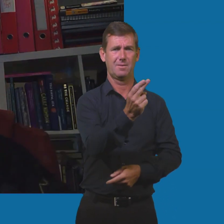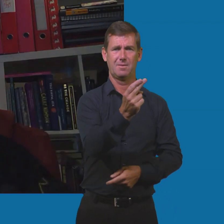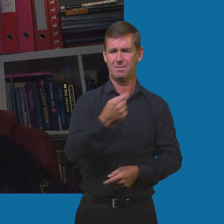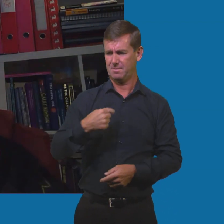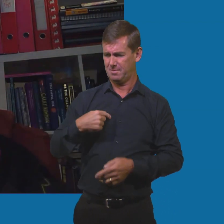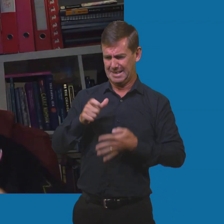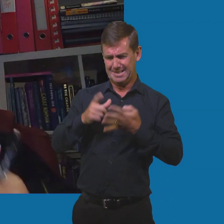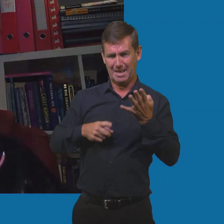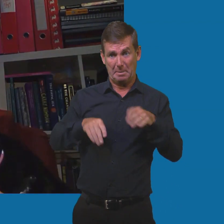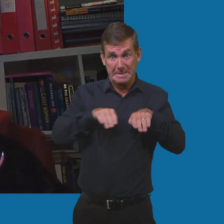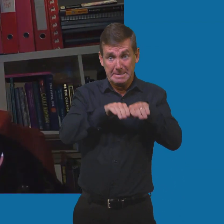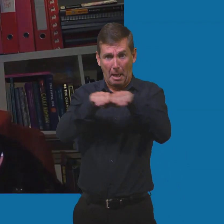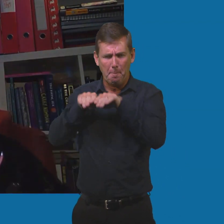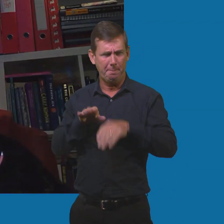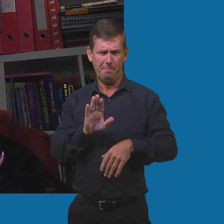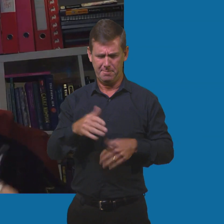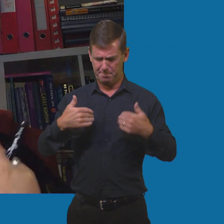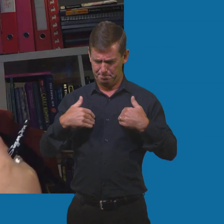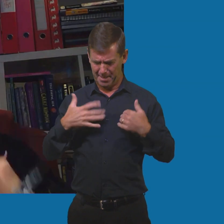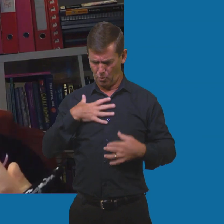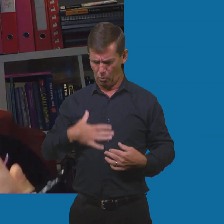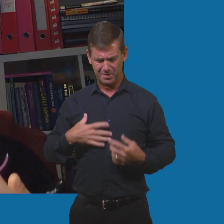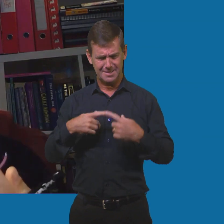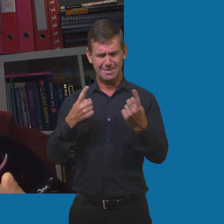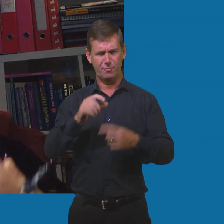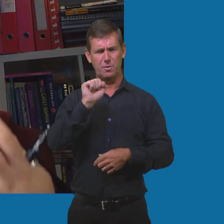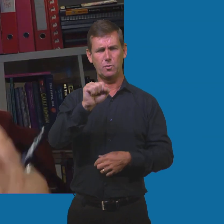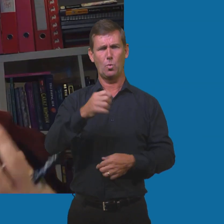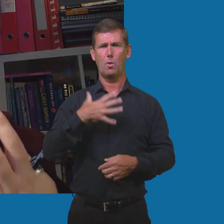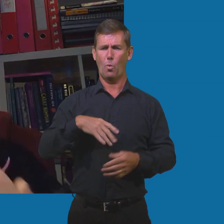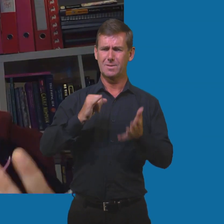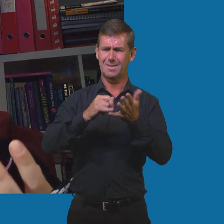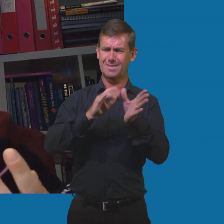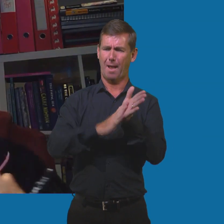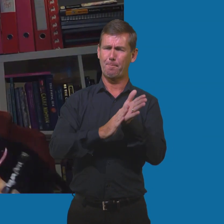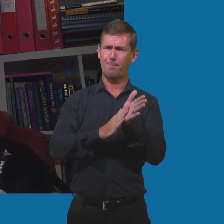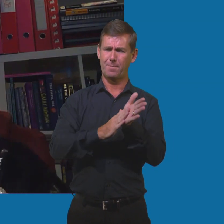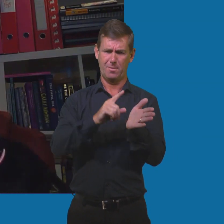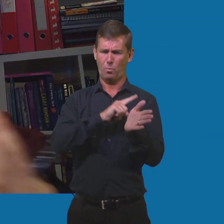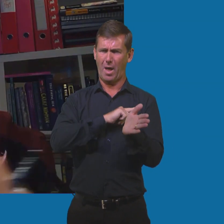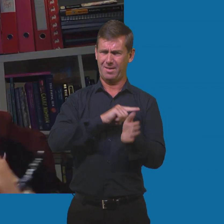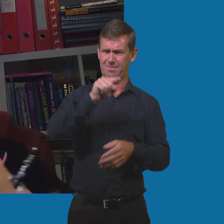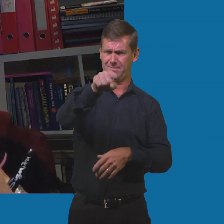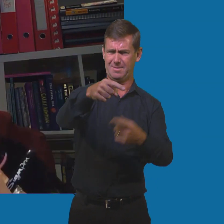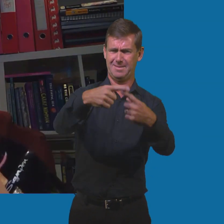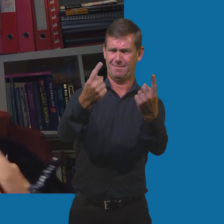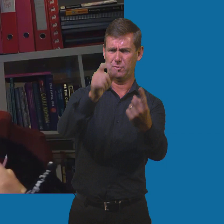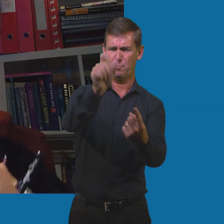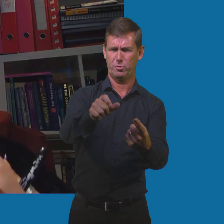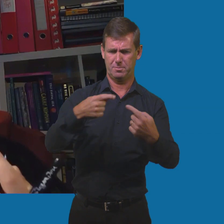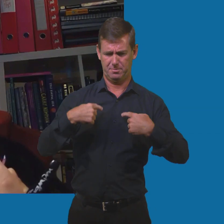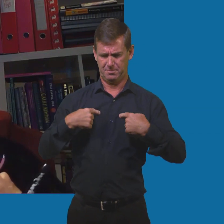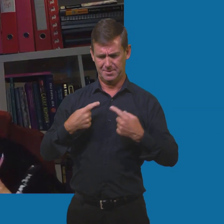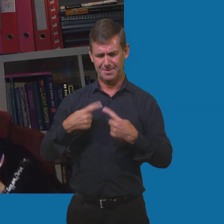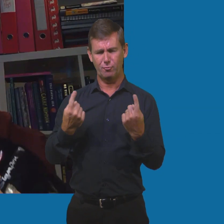I want from a partner might be very different to what you want from a partner, Sam. And that's completely legit because we're different people. And our partners will, well, hopefully